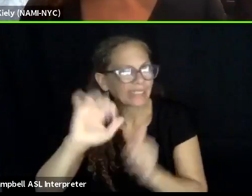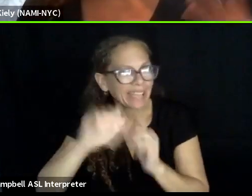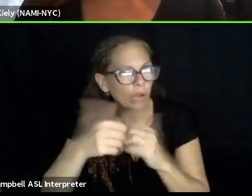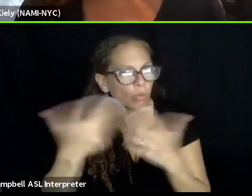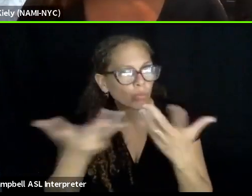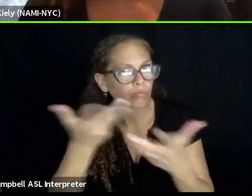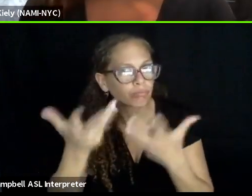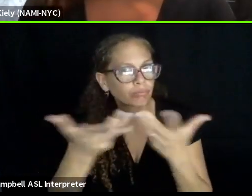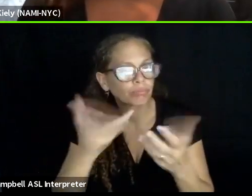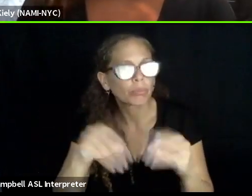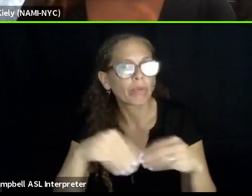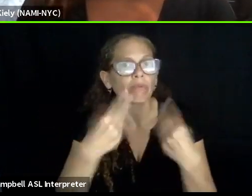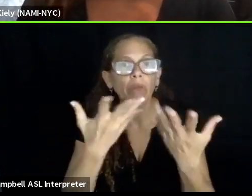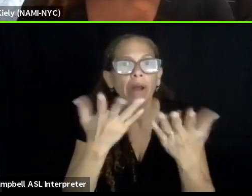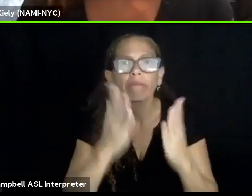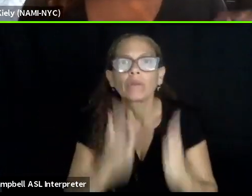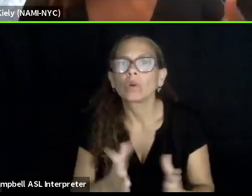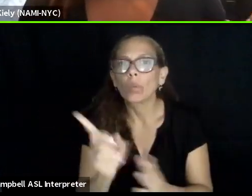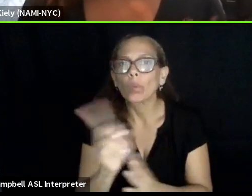is who can